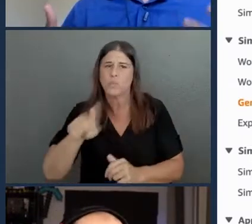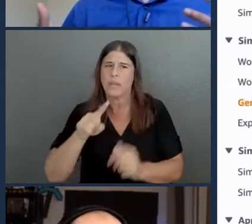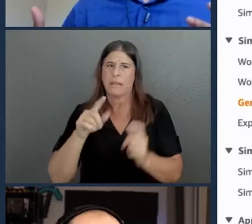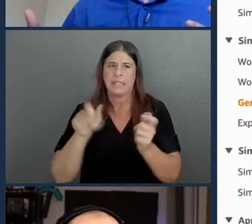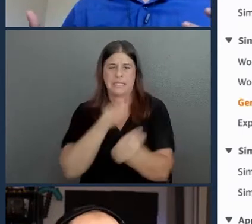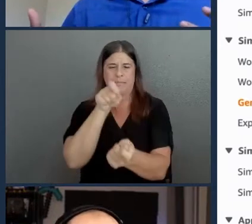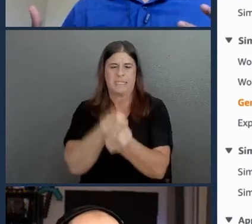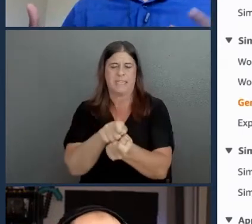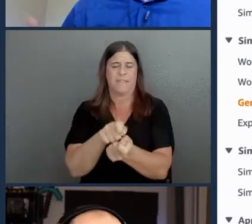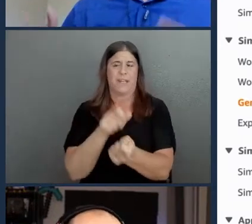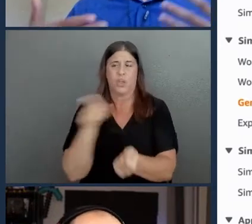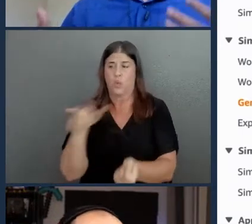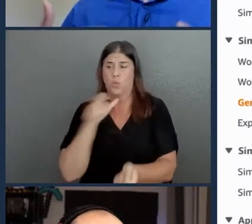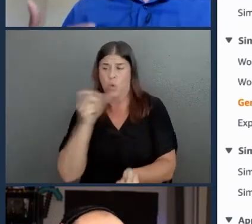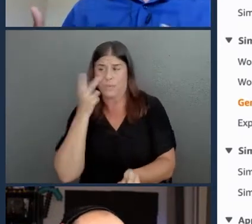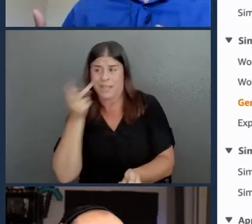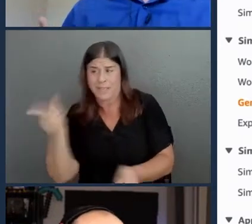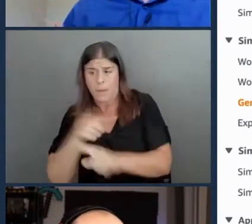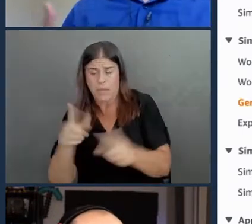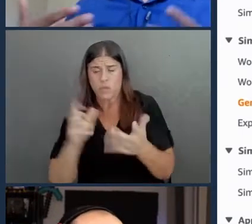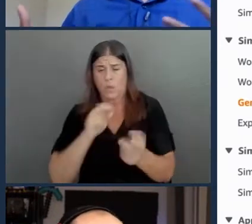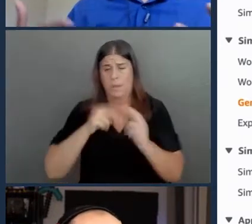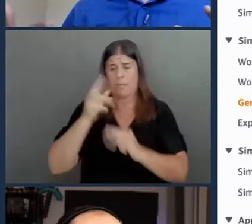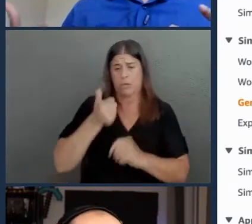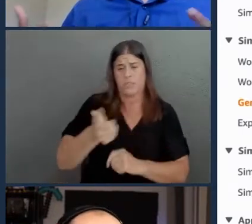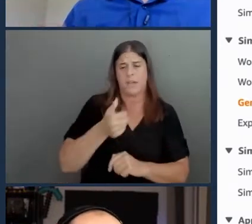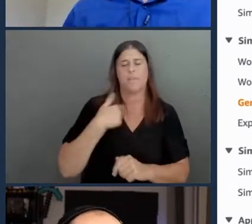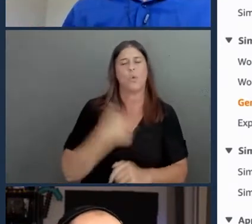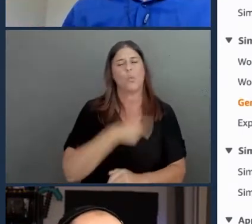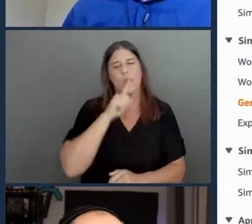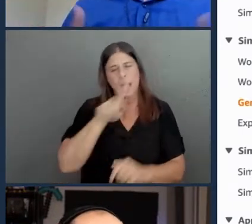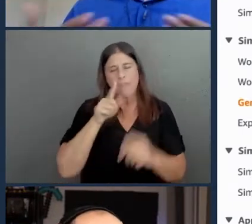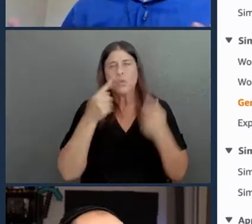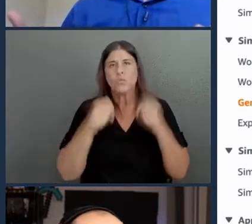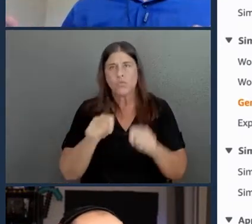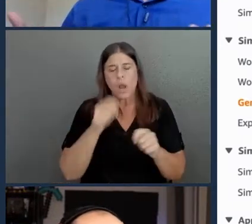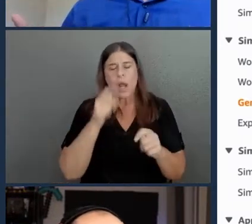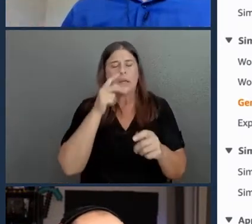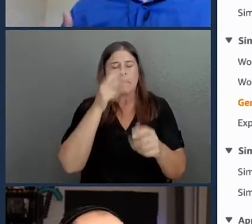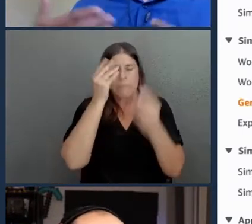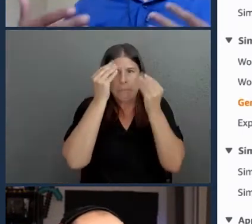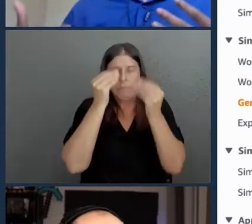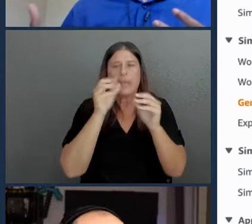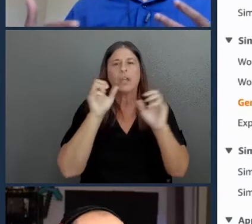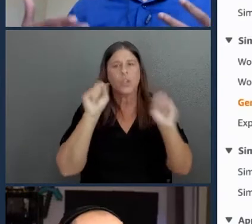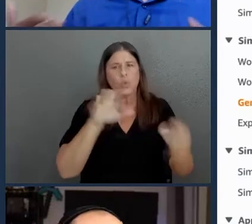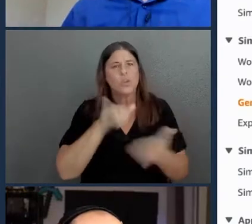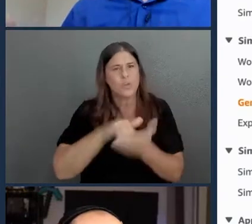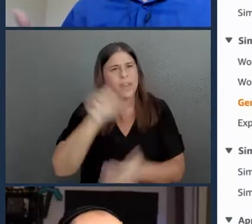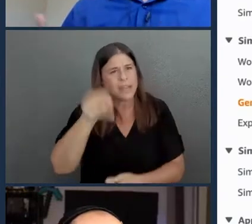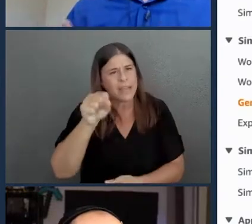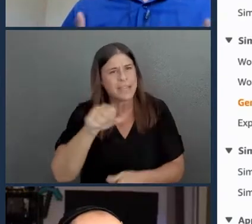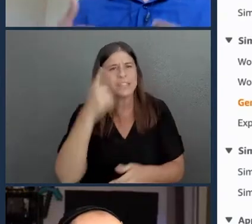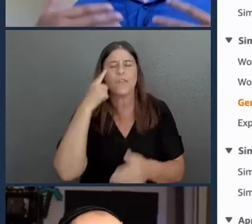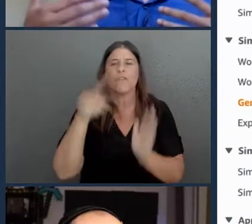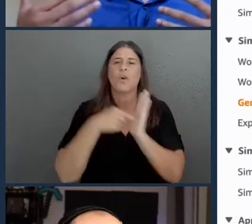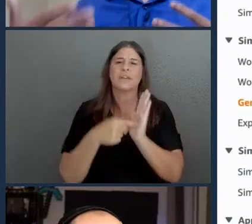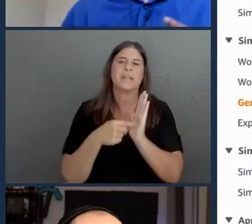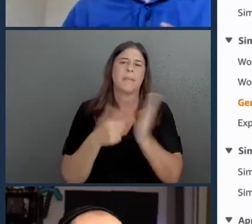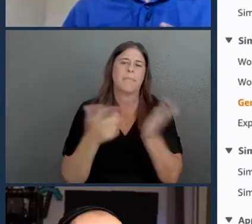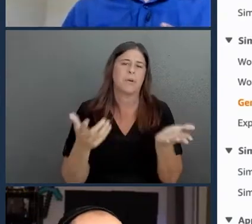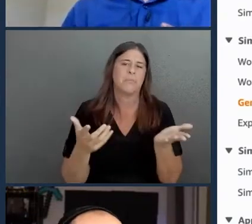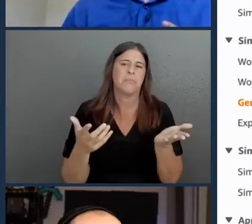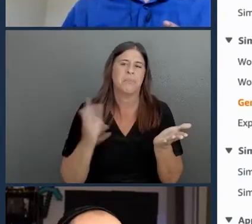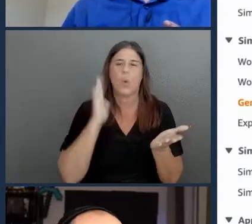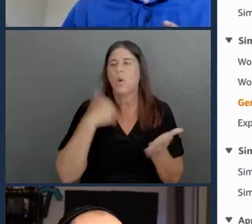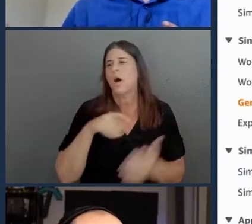not something that you need, that will require you to put some effort in there. So yes, you can do it. Say, for example, you're going to run hundreds